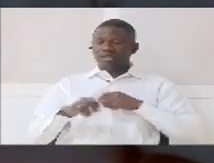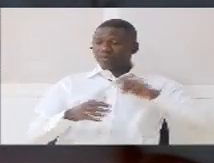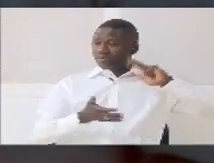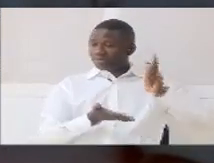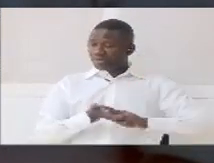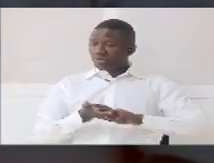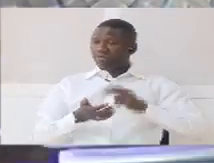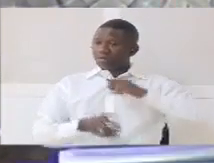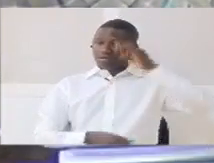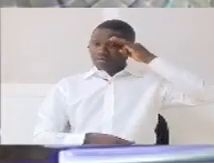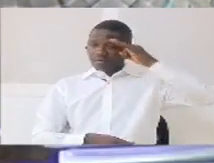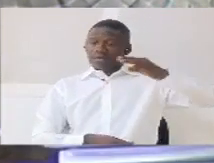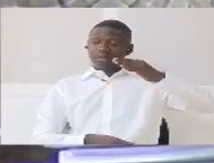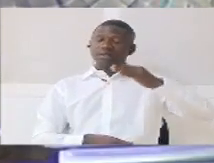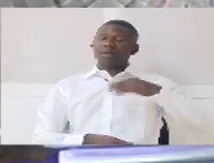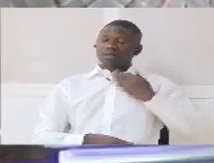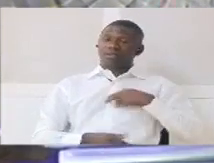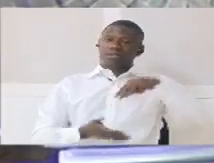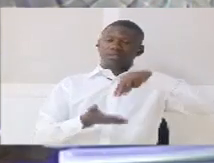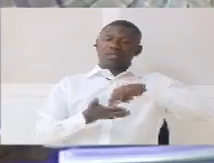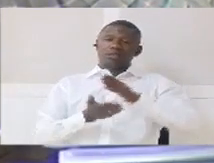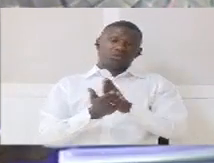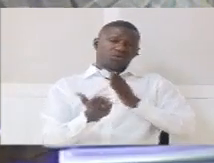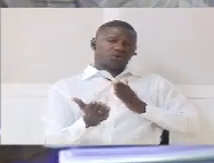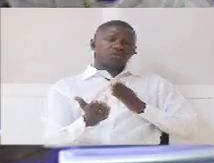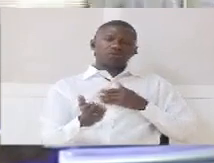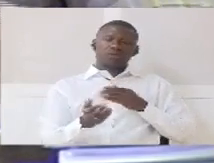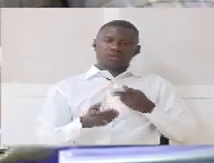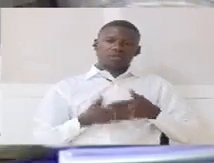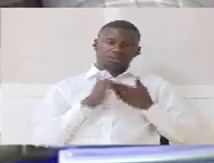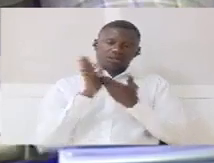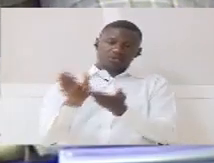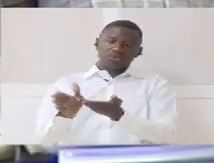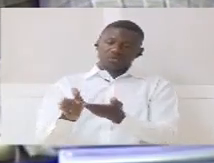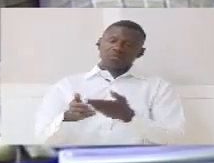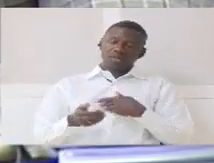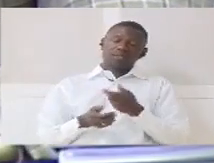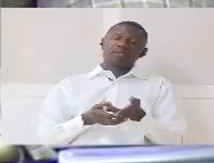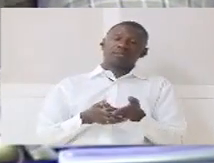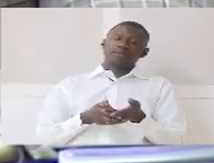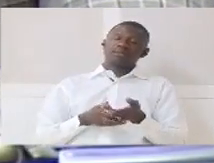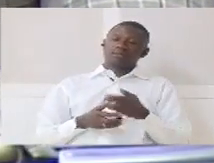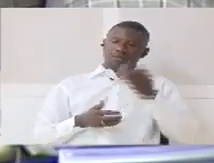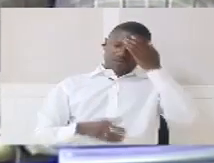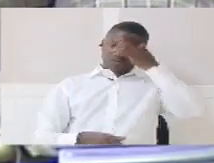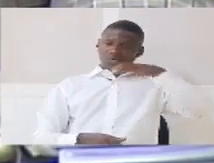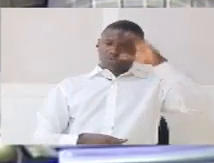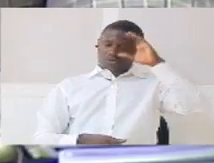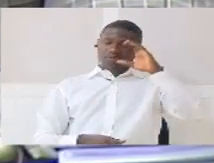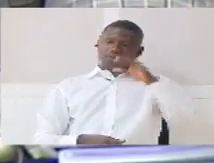the minister in standing orders issued or standing orders issued by the commissioner.